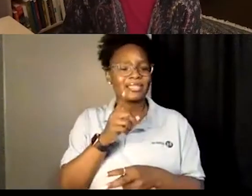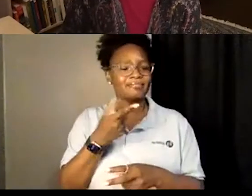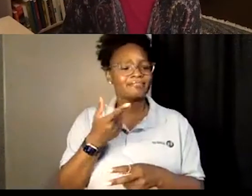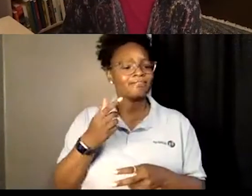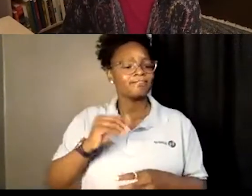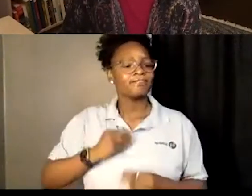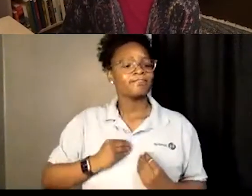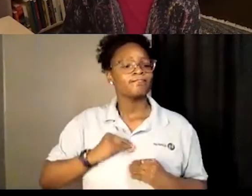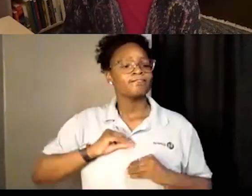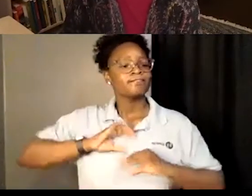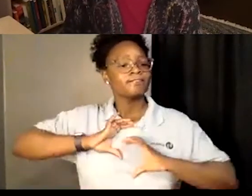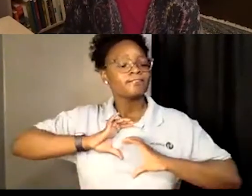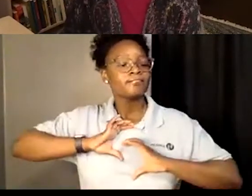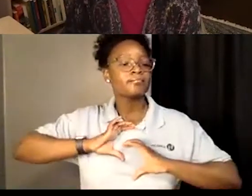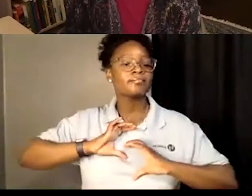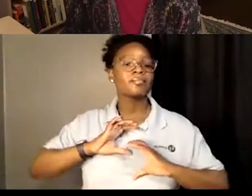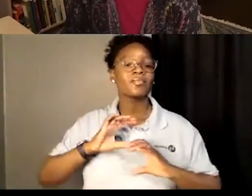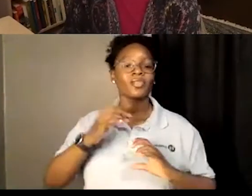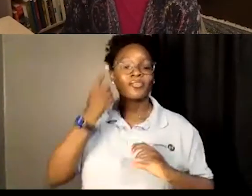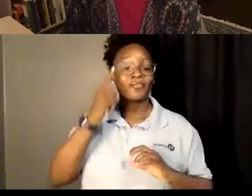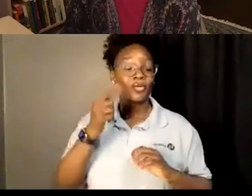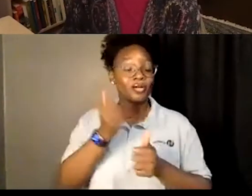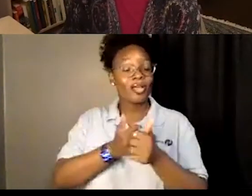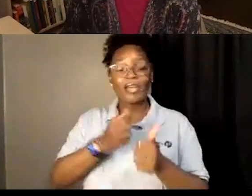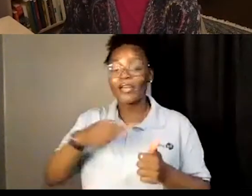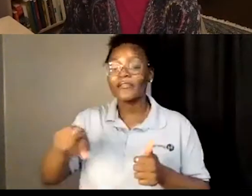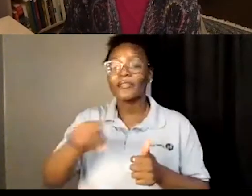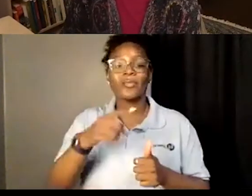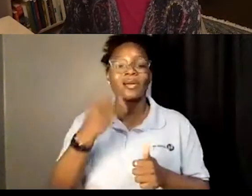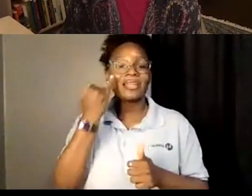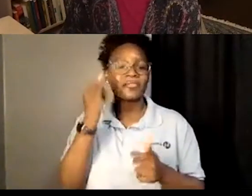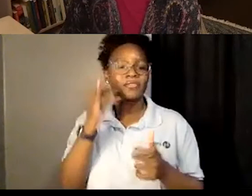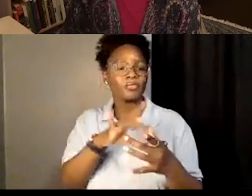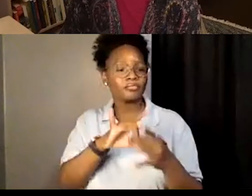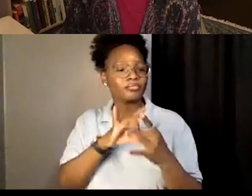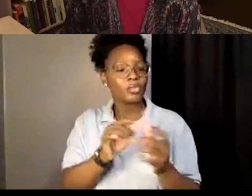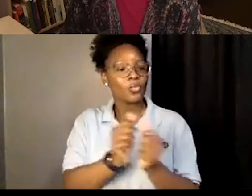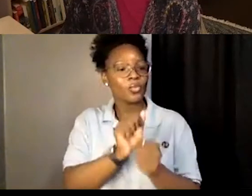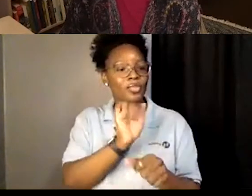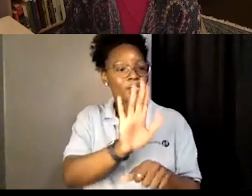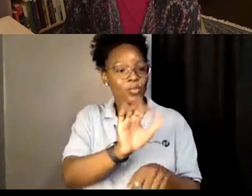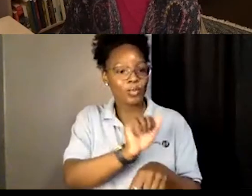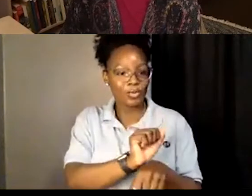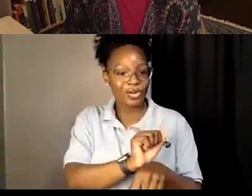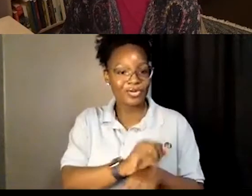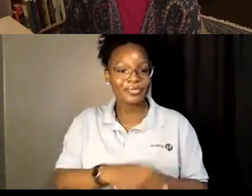who have contact with your work. Thank you. We are going to